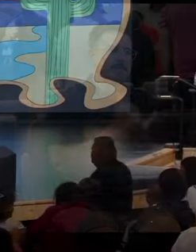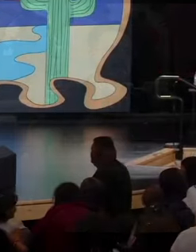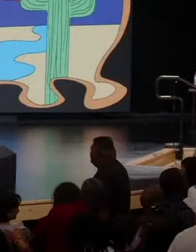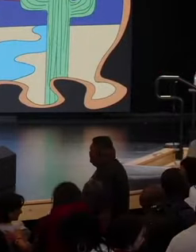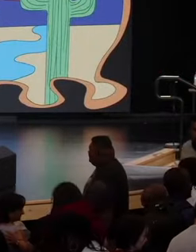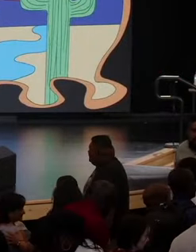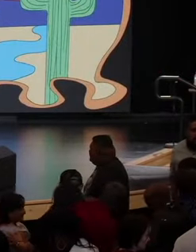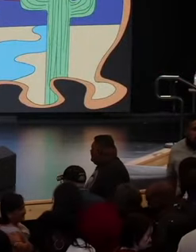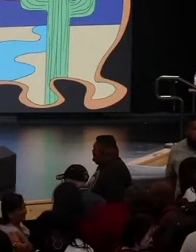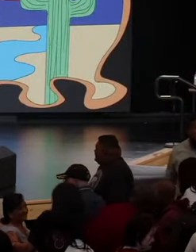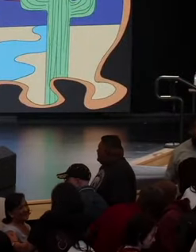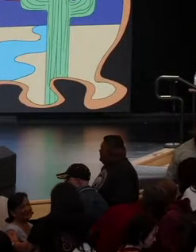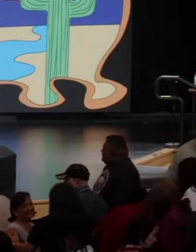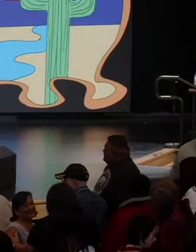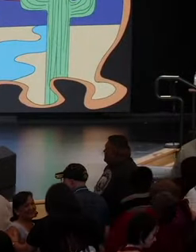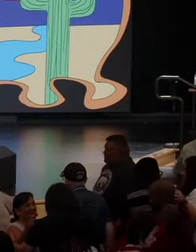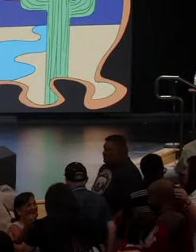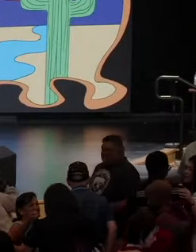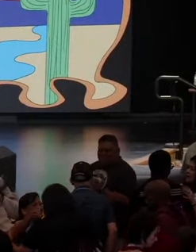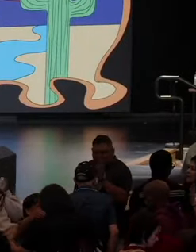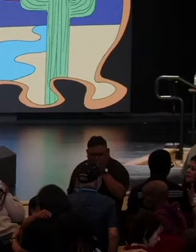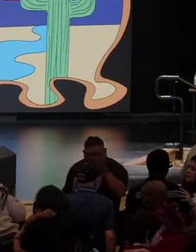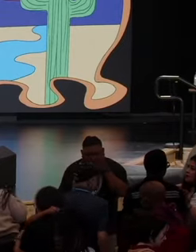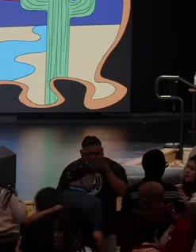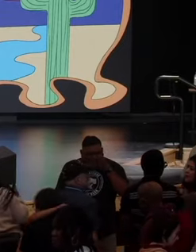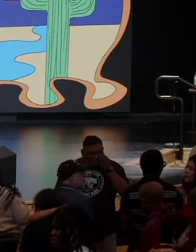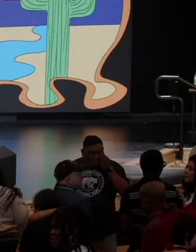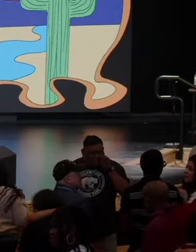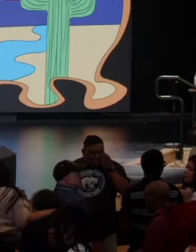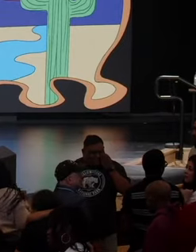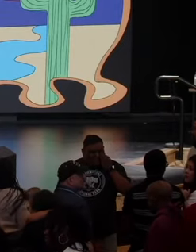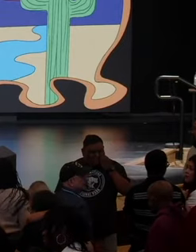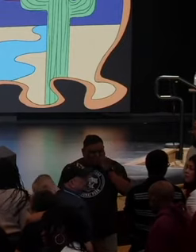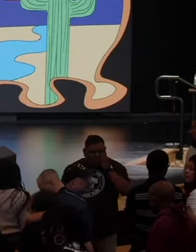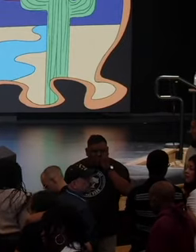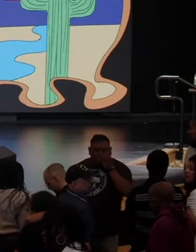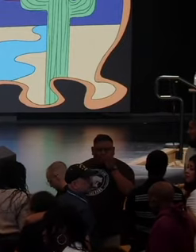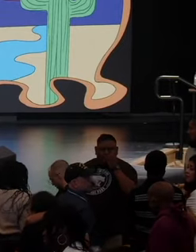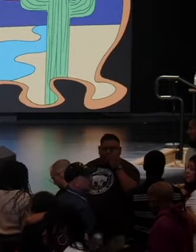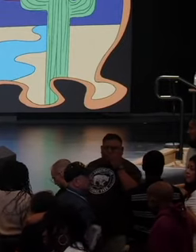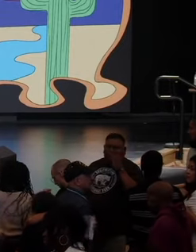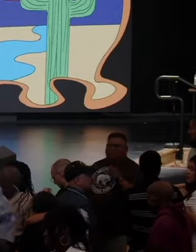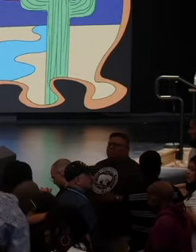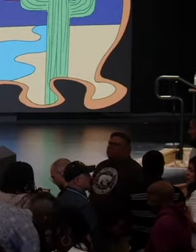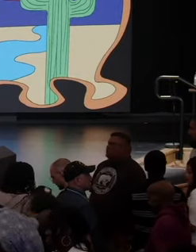Come on, brother. Woo! Woo! Woo!